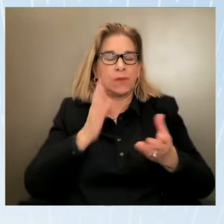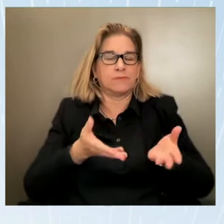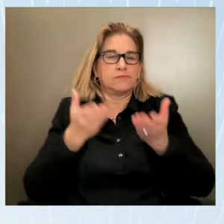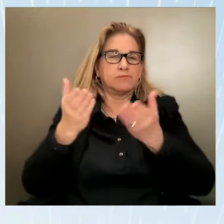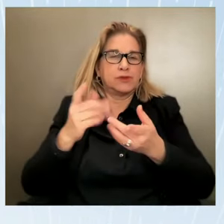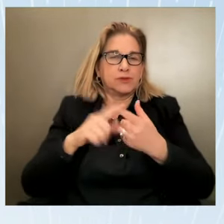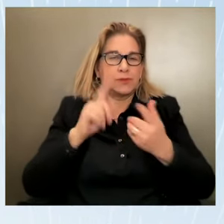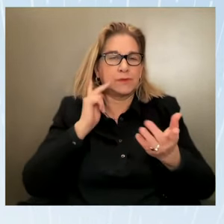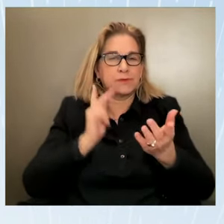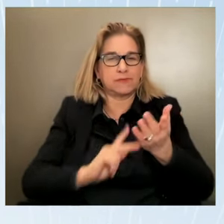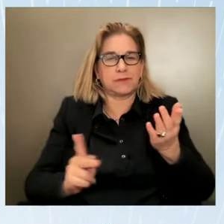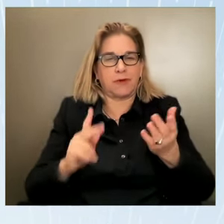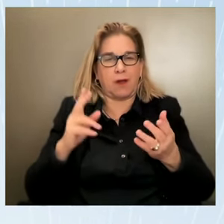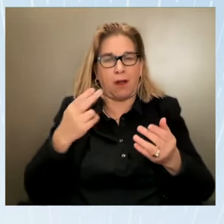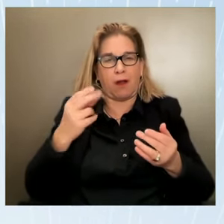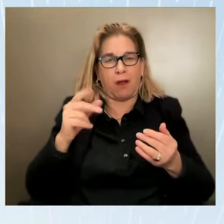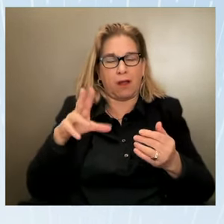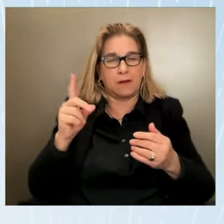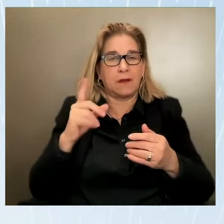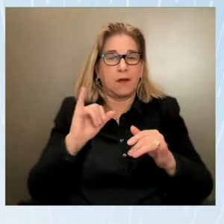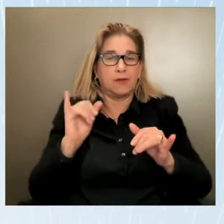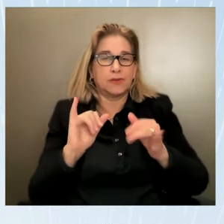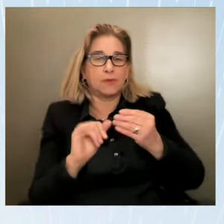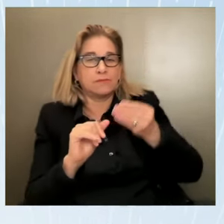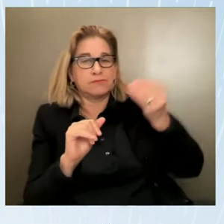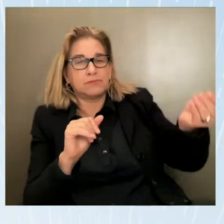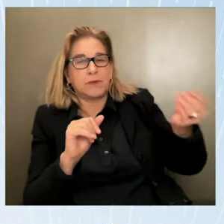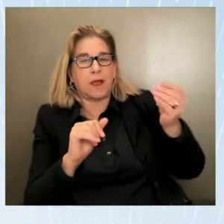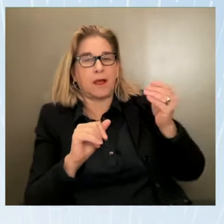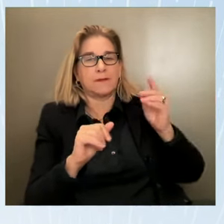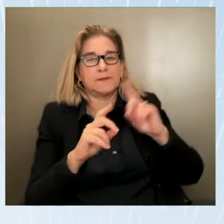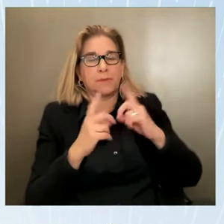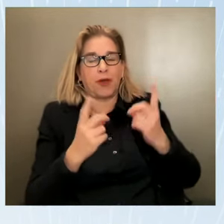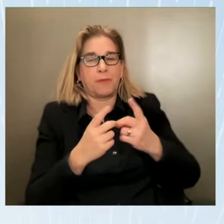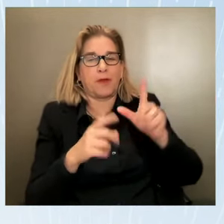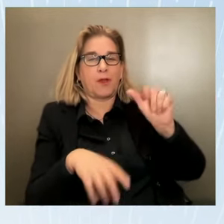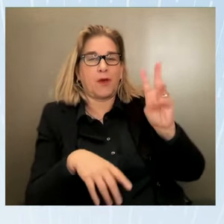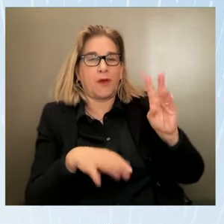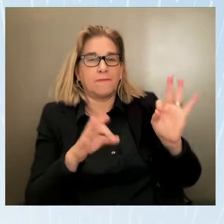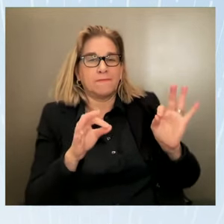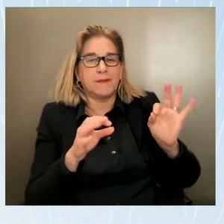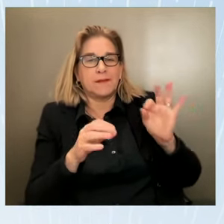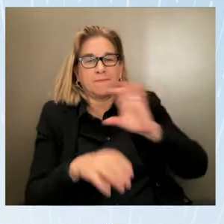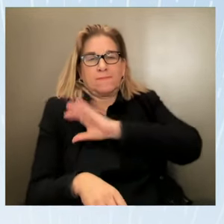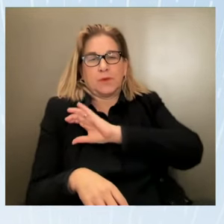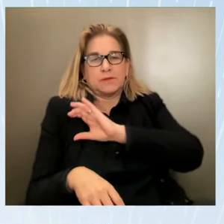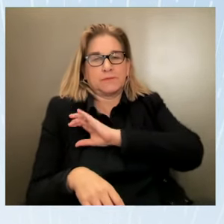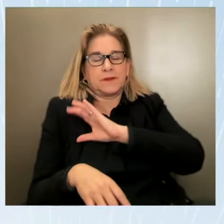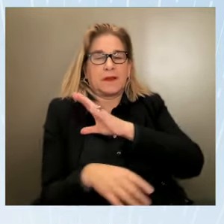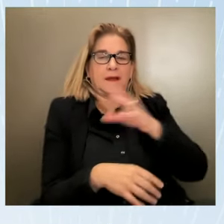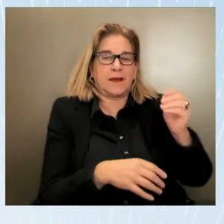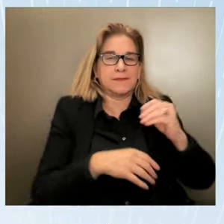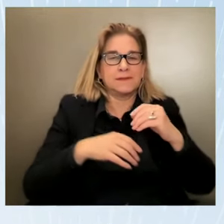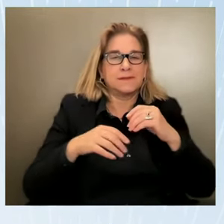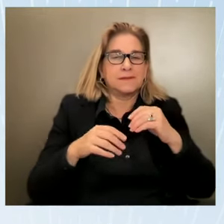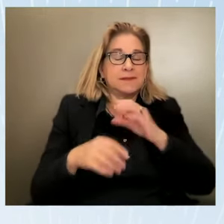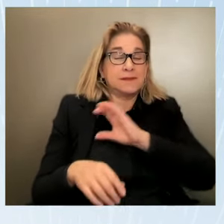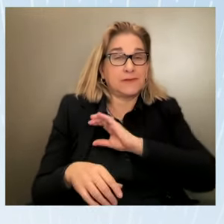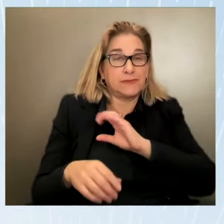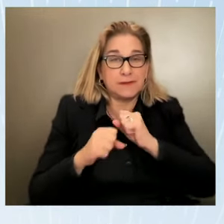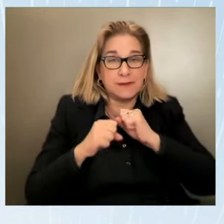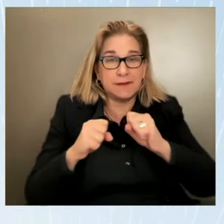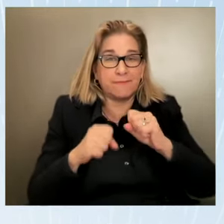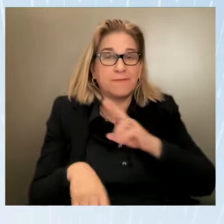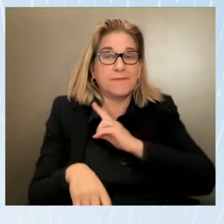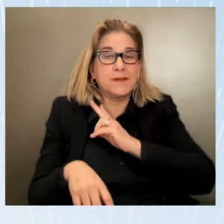Law Enforcement and Security Victim Assistance Programs is finalizing a human trafficking awareness training that